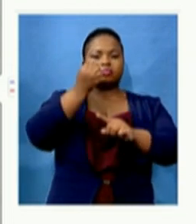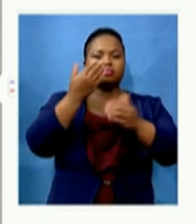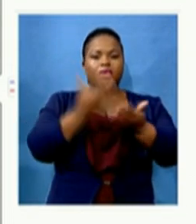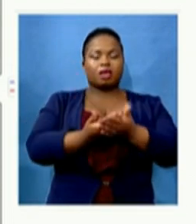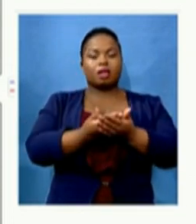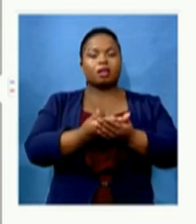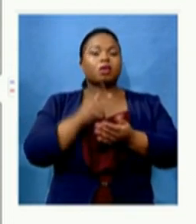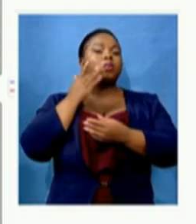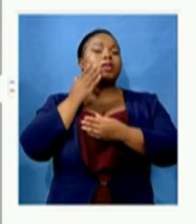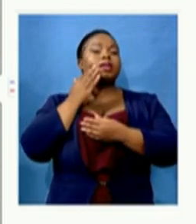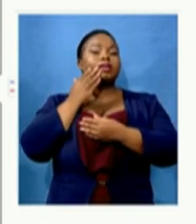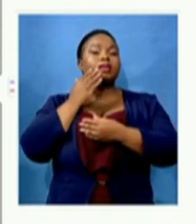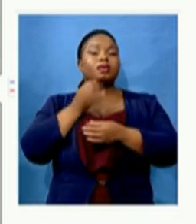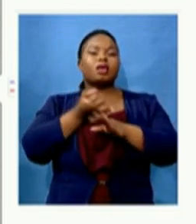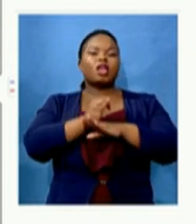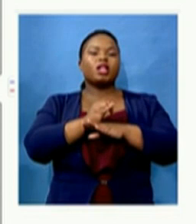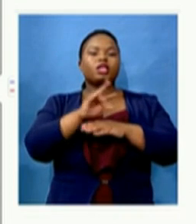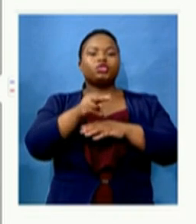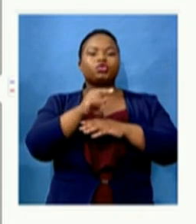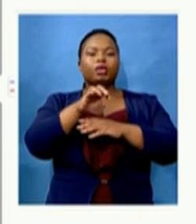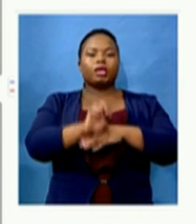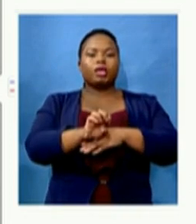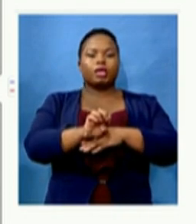and mid to late July.